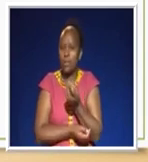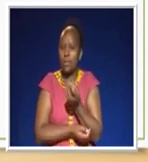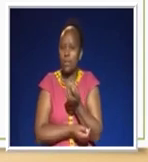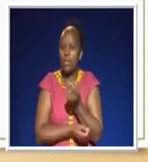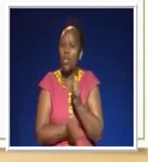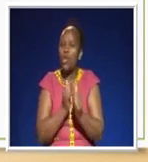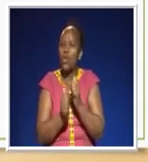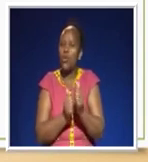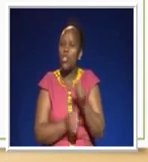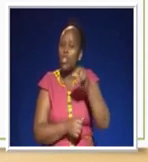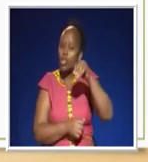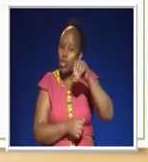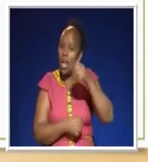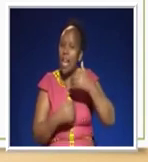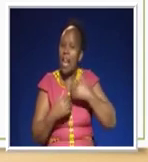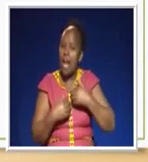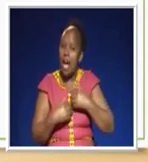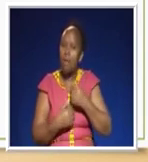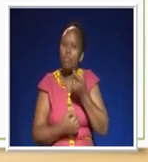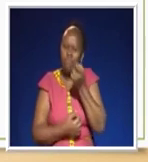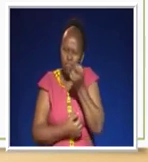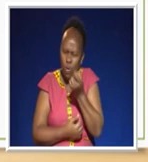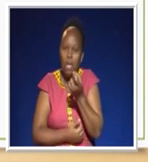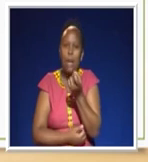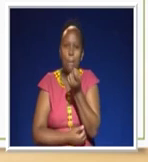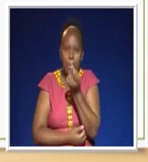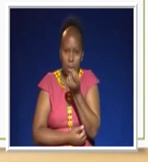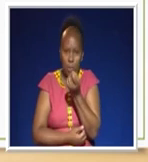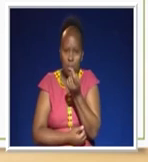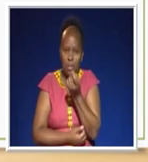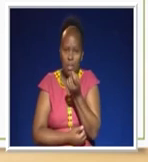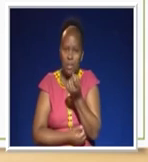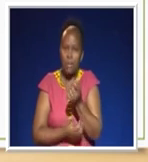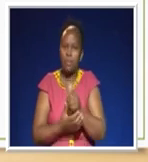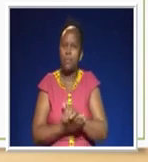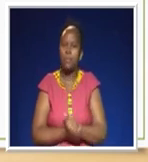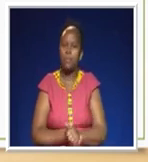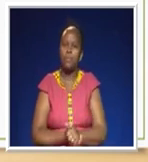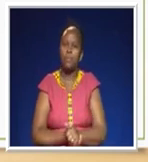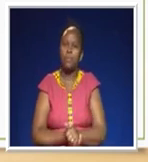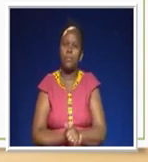Which soil has the smallest particles?